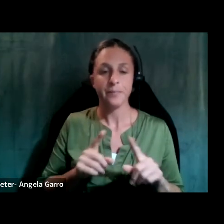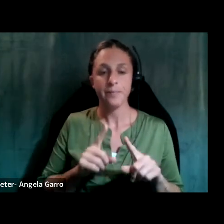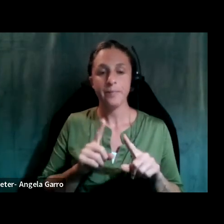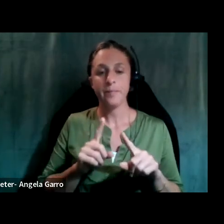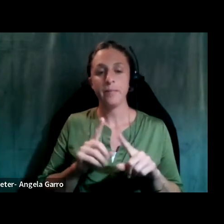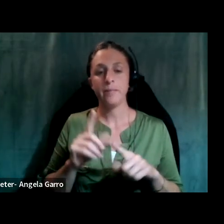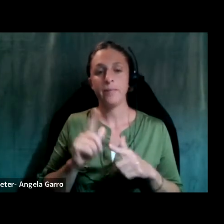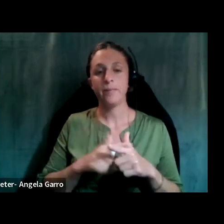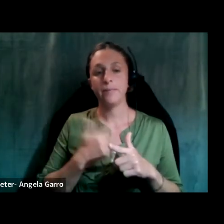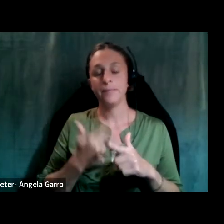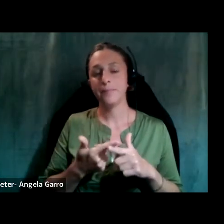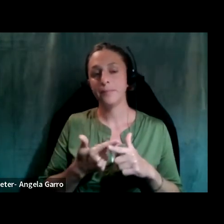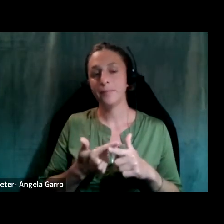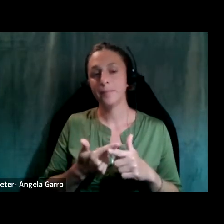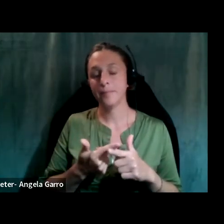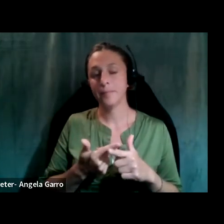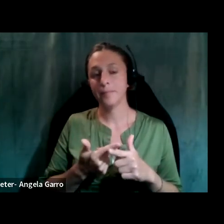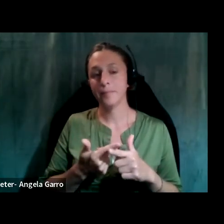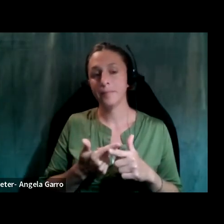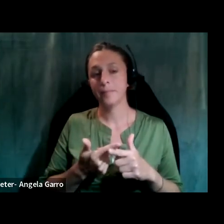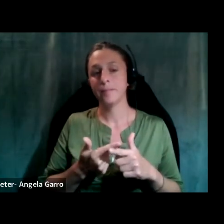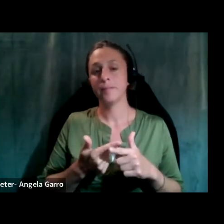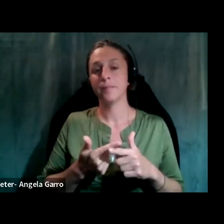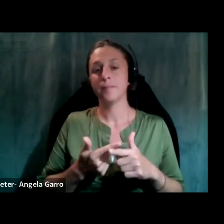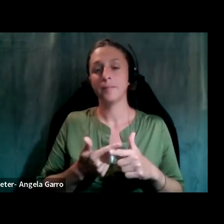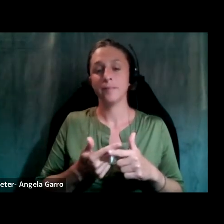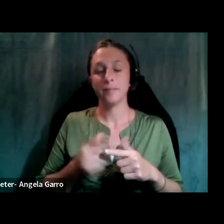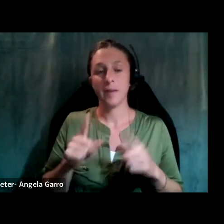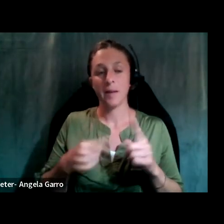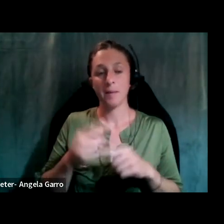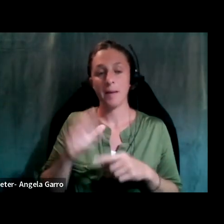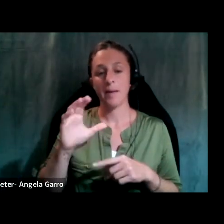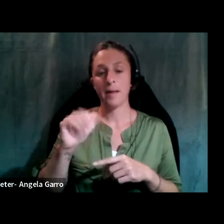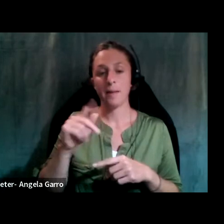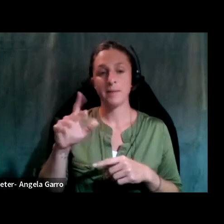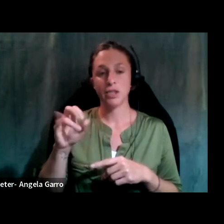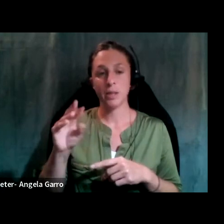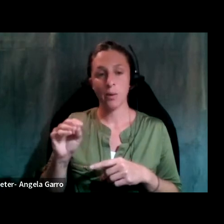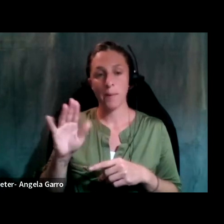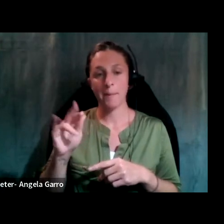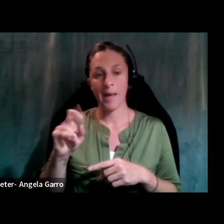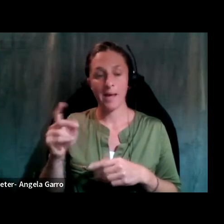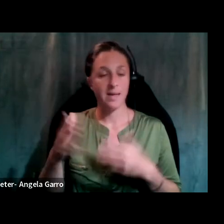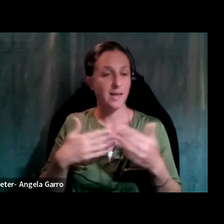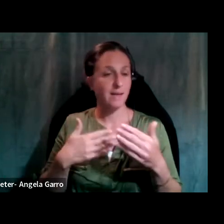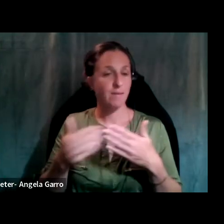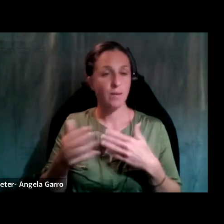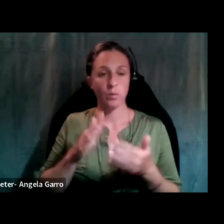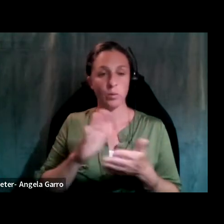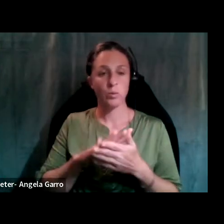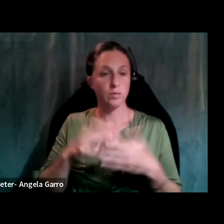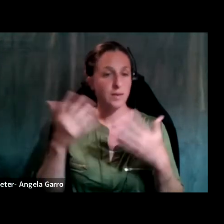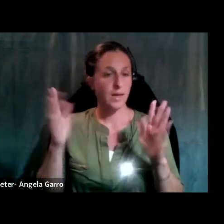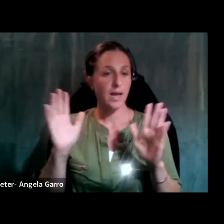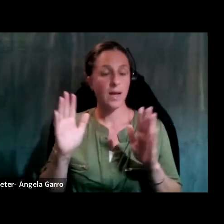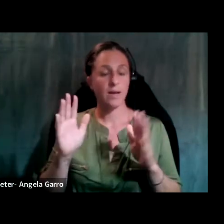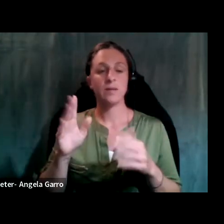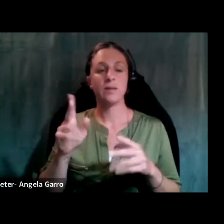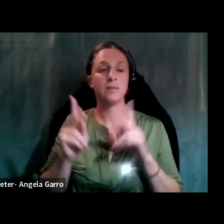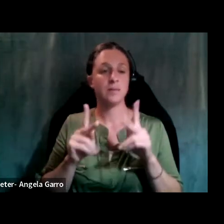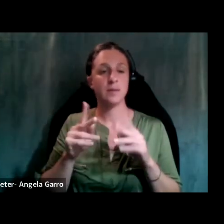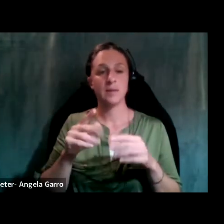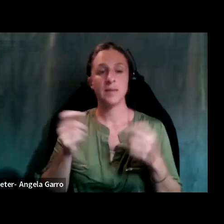then, I wanted to mention this too about Cappuccino Band. Okay, so even though school is out and folks are celebrating the summer